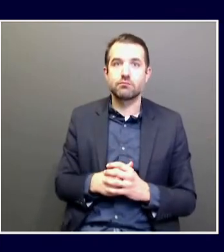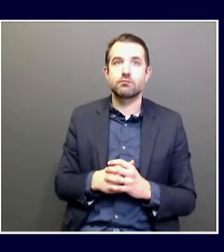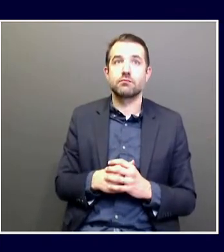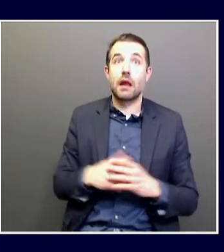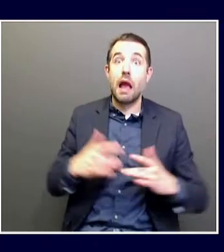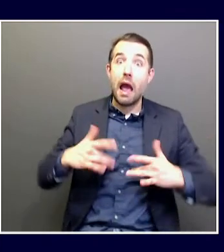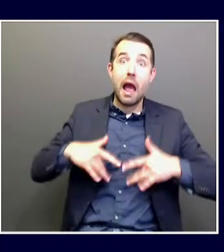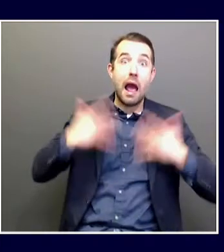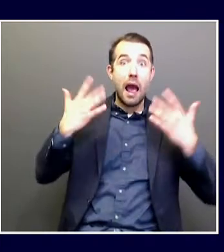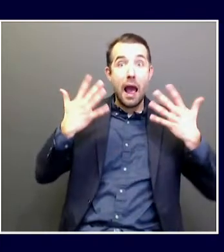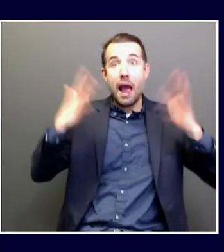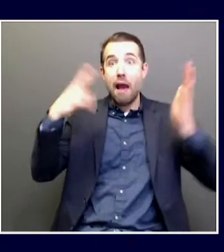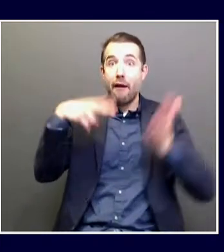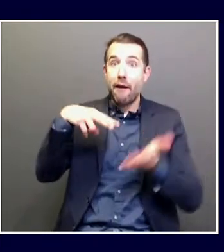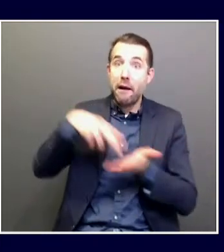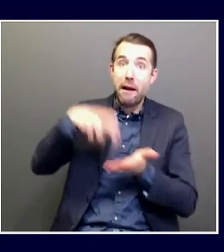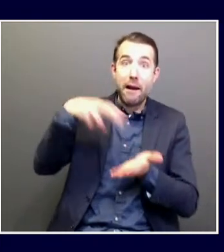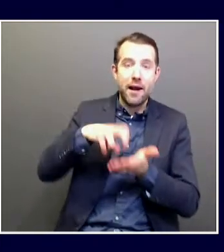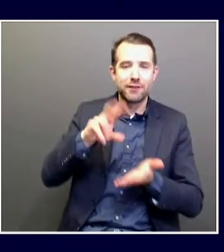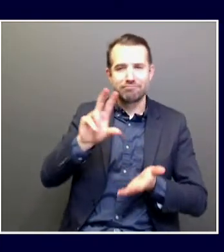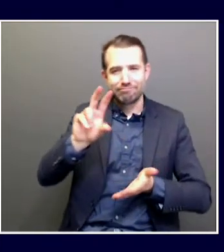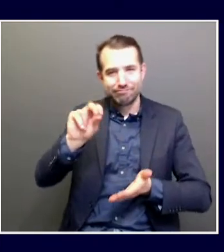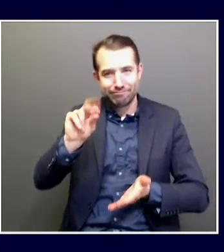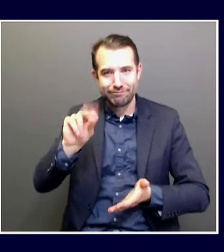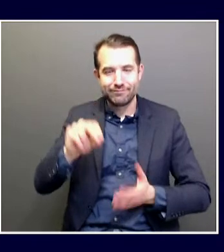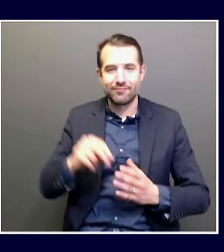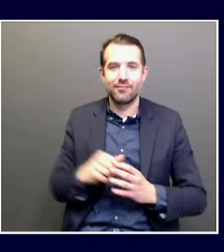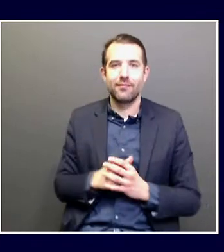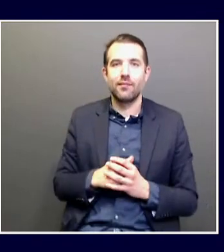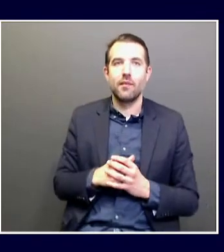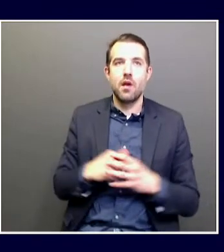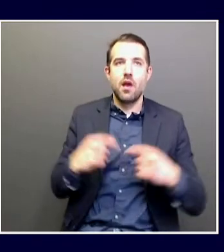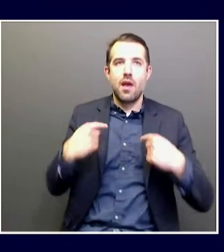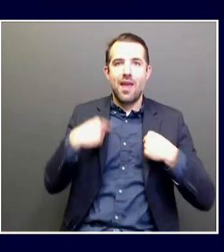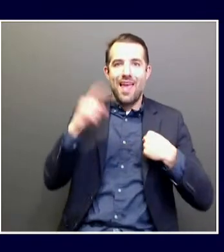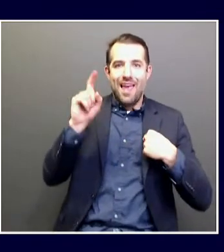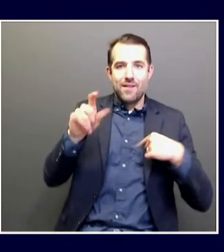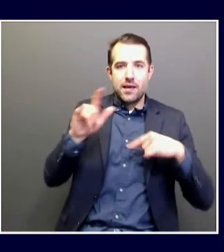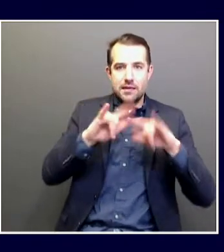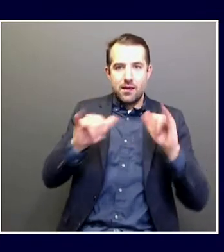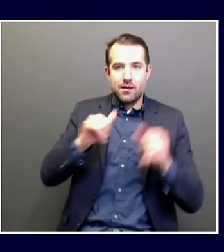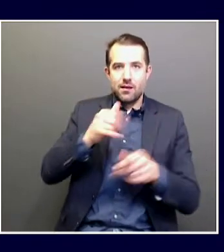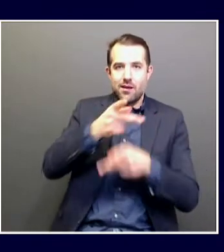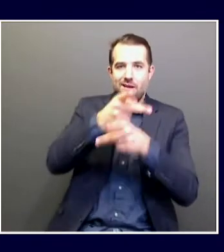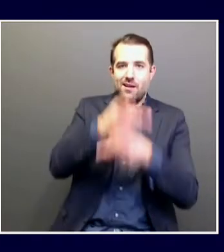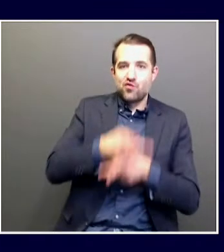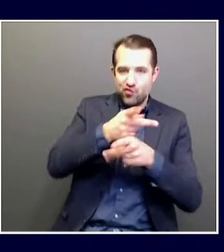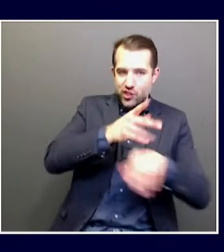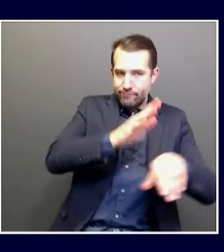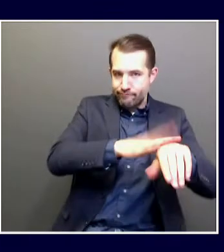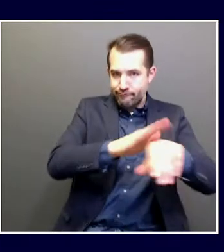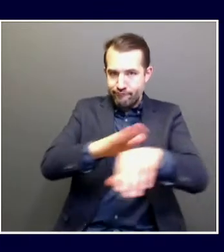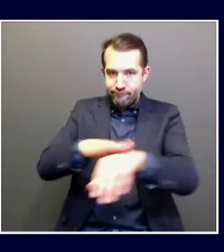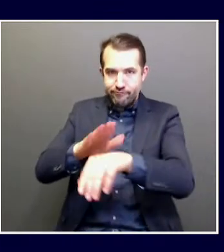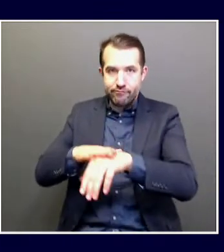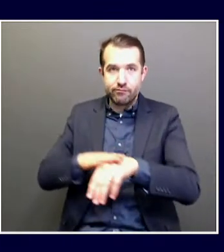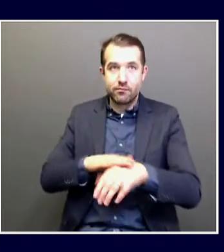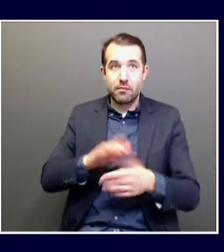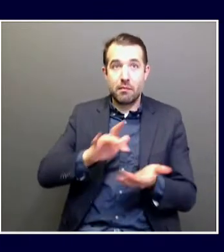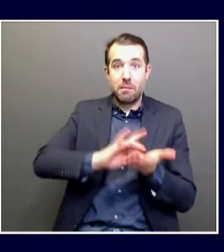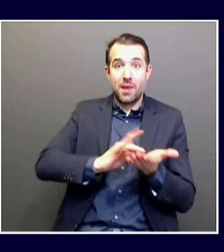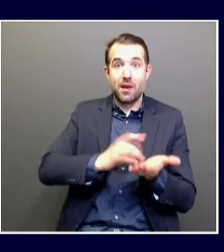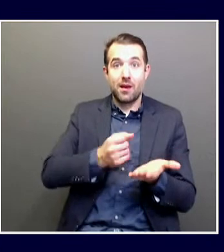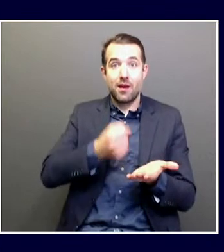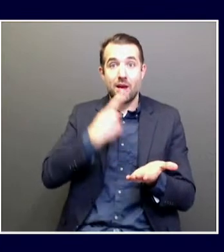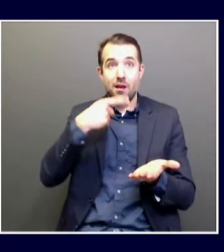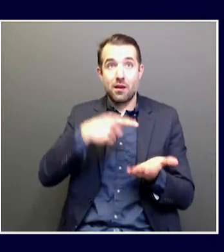Going to wet blanket mode a little bit. Although the drug works and it appears to be effective against